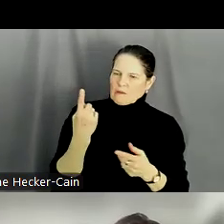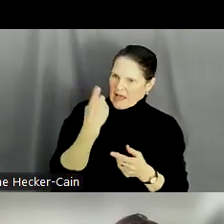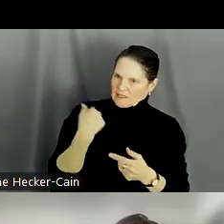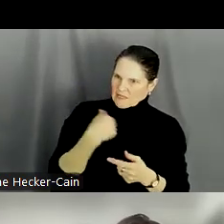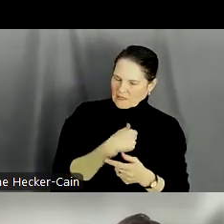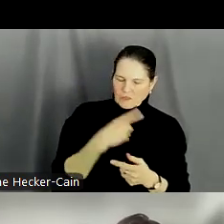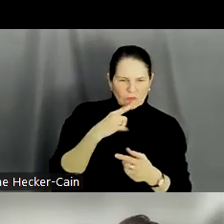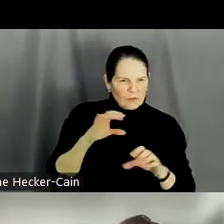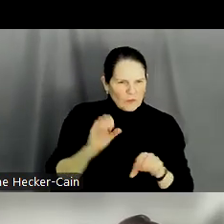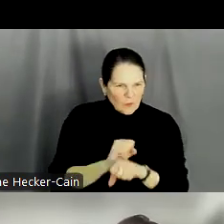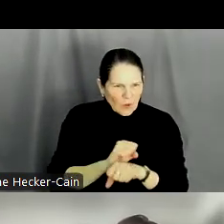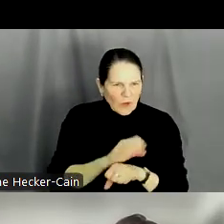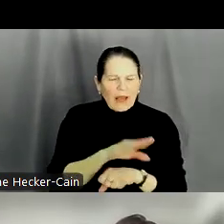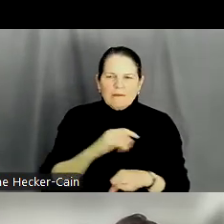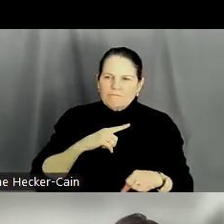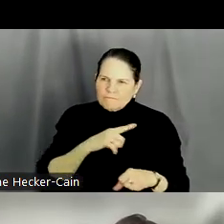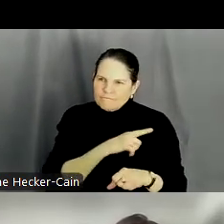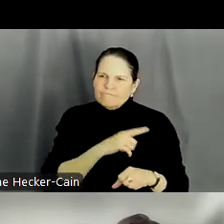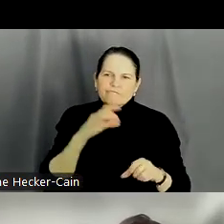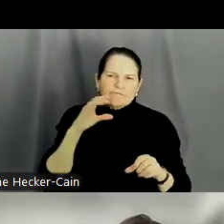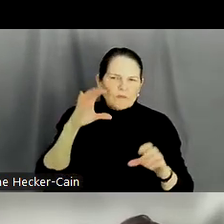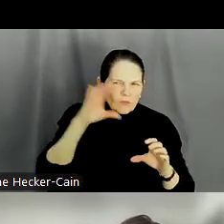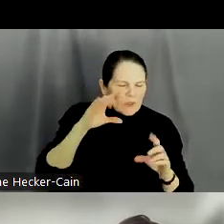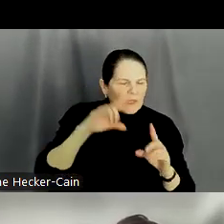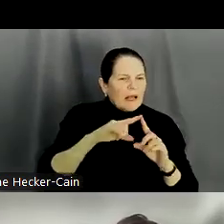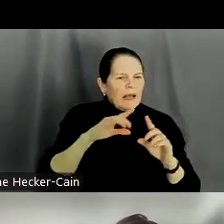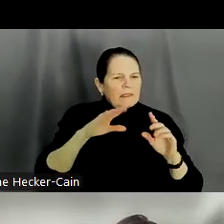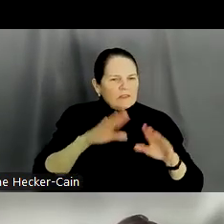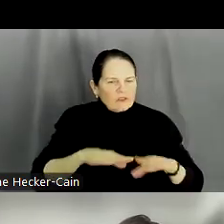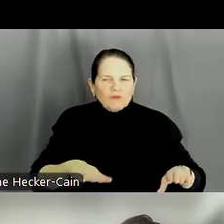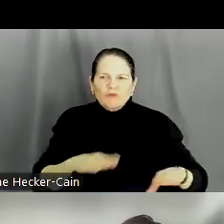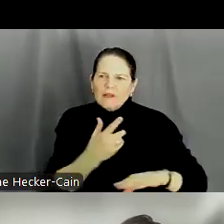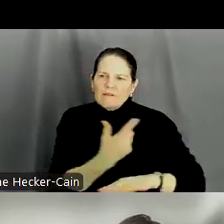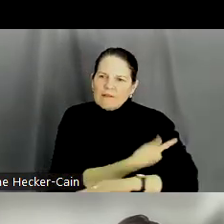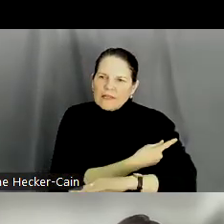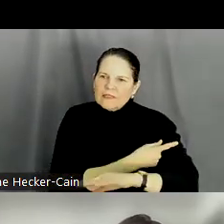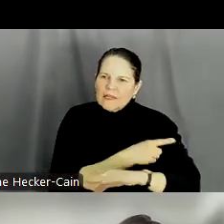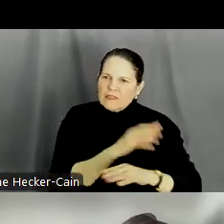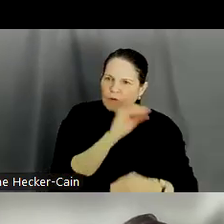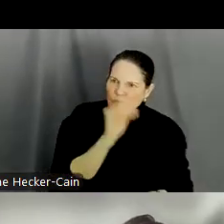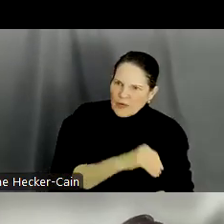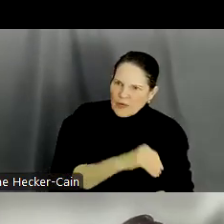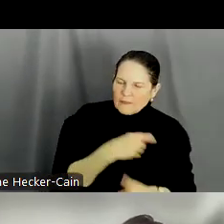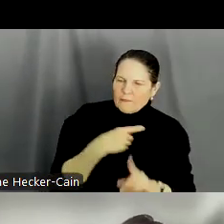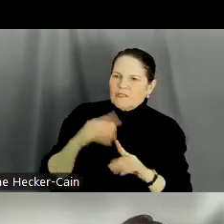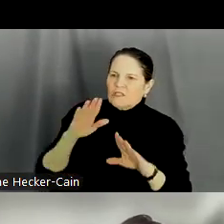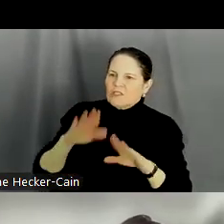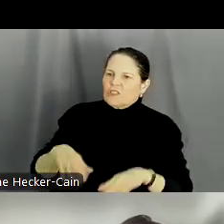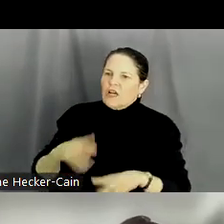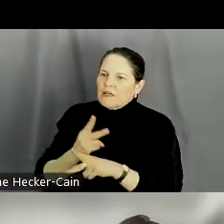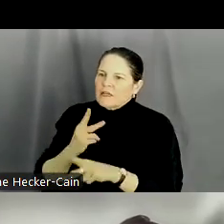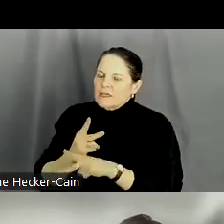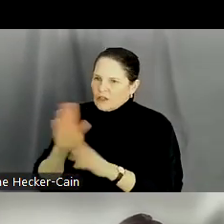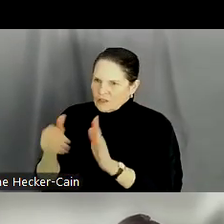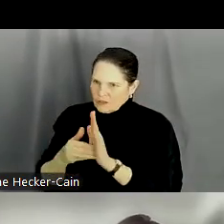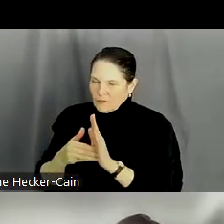folks in the State House who were looking at childhood vaccination rates in schools and child care centers. So this was a bill that was